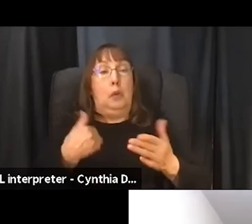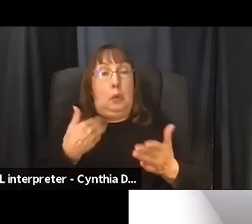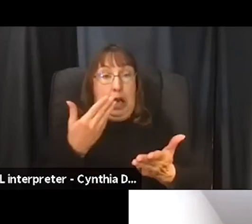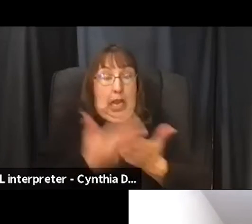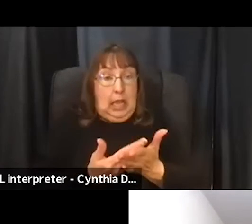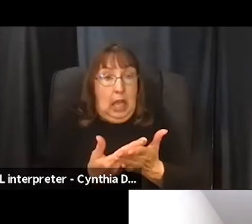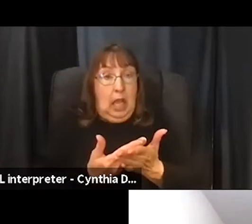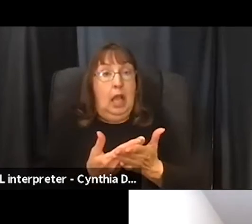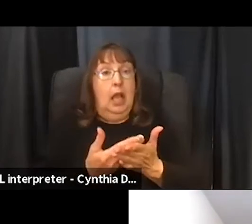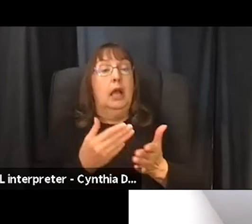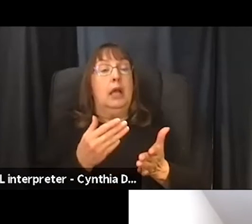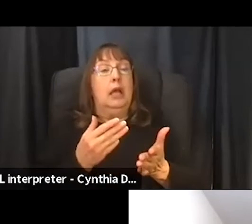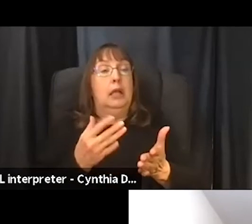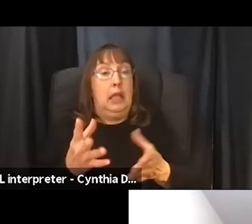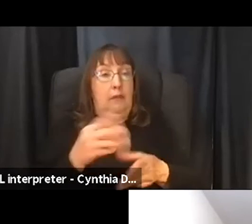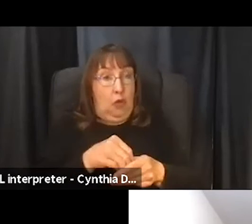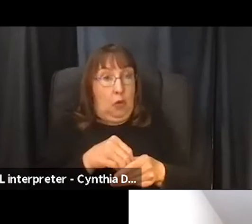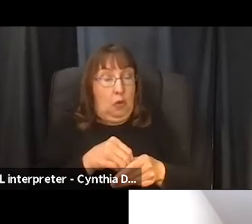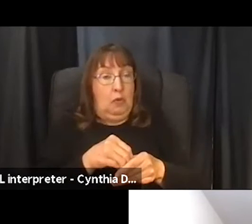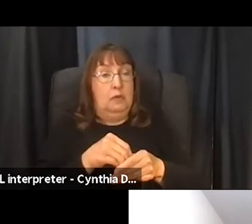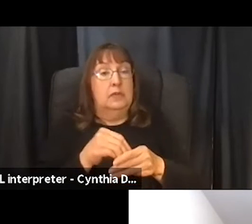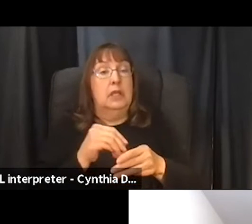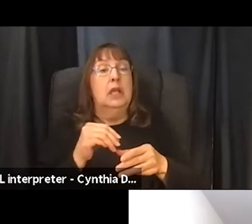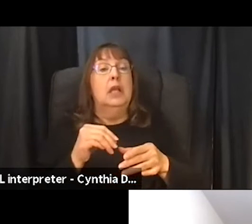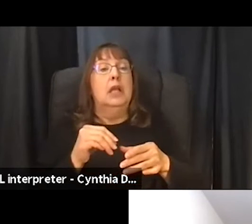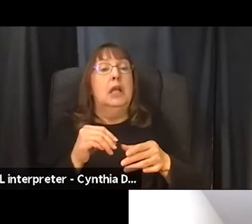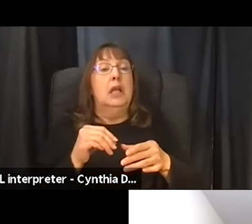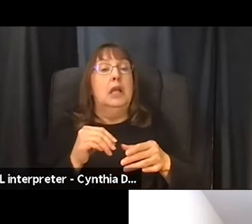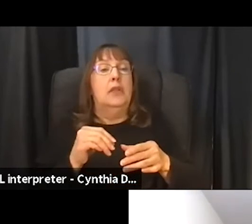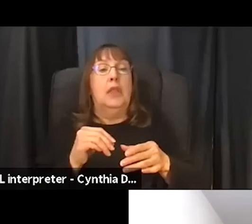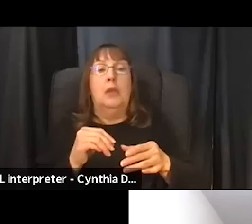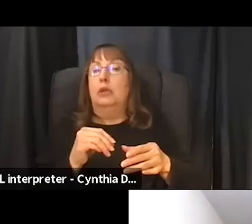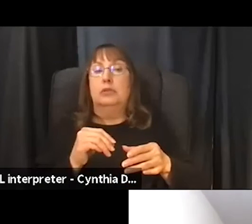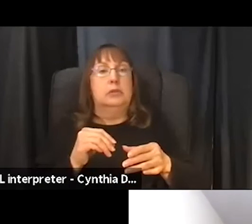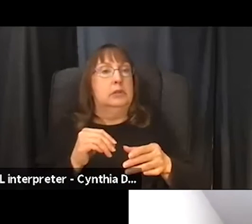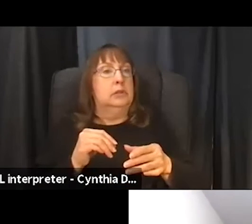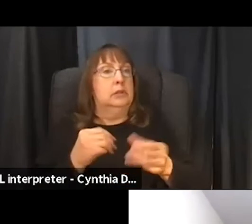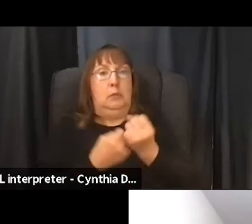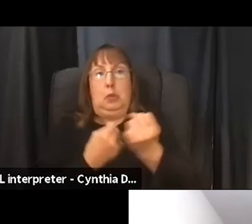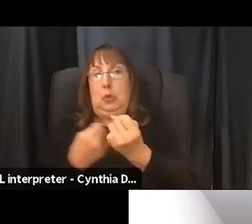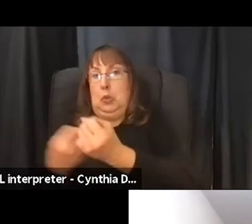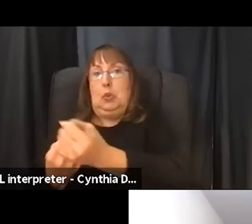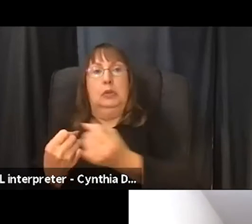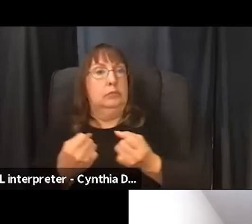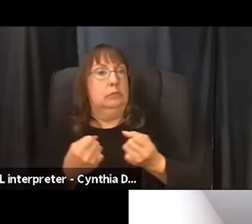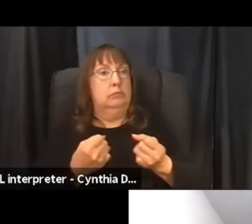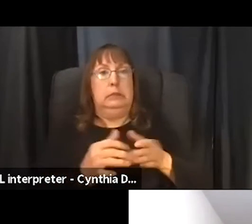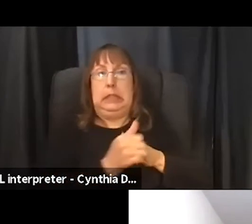was just a constant stream of support and guidance